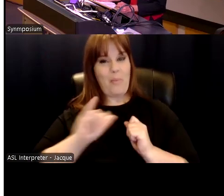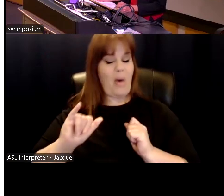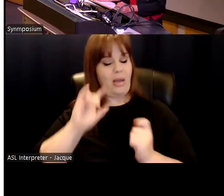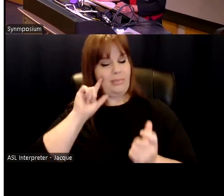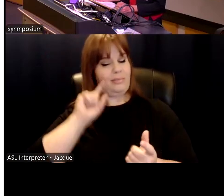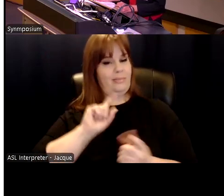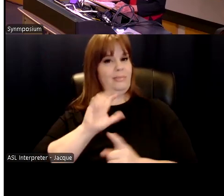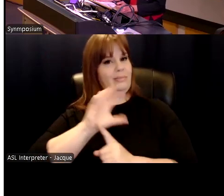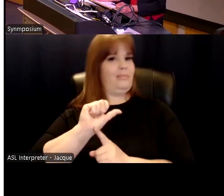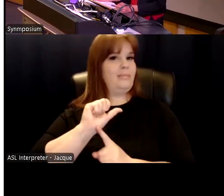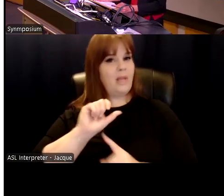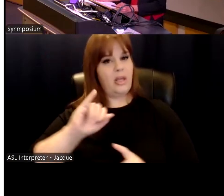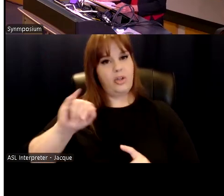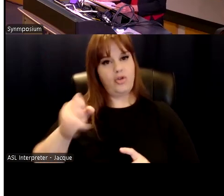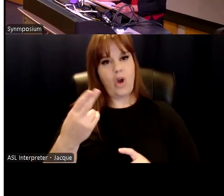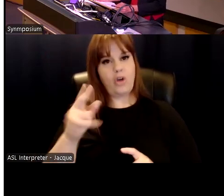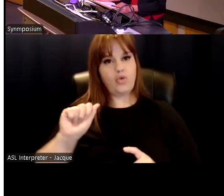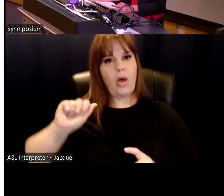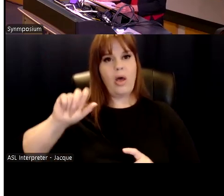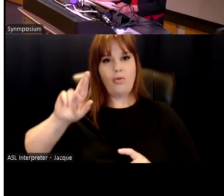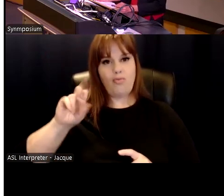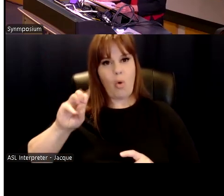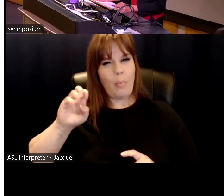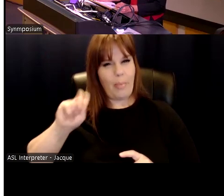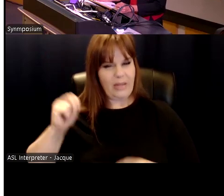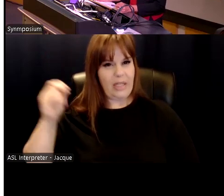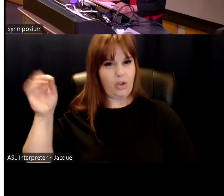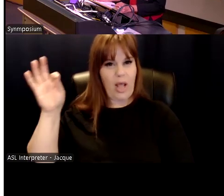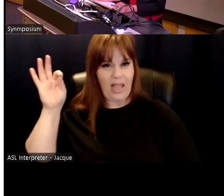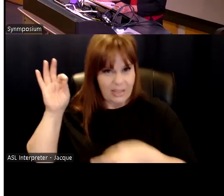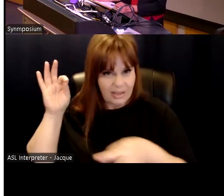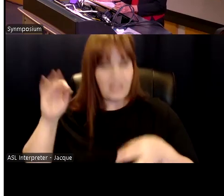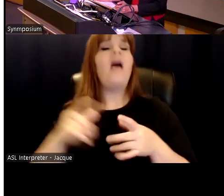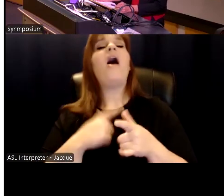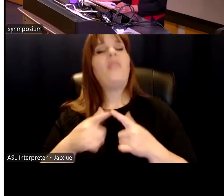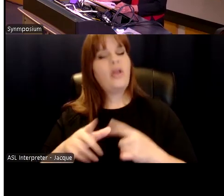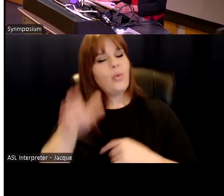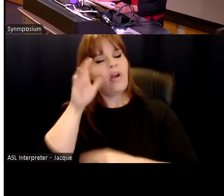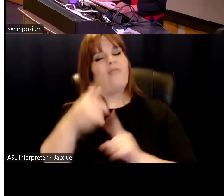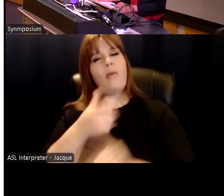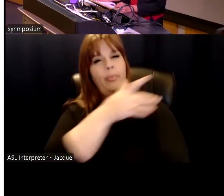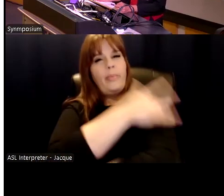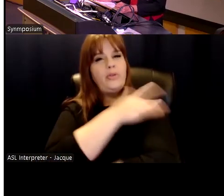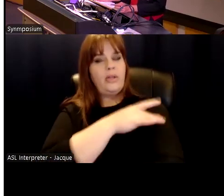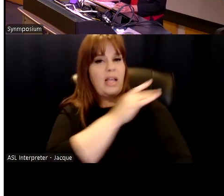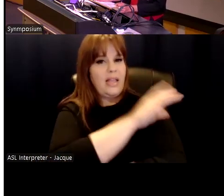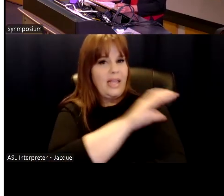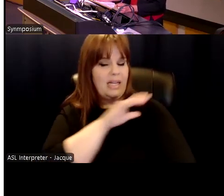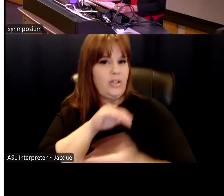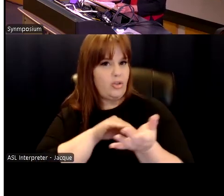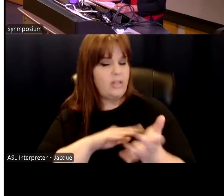cellist Joshua Roman, and you will hear from patients and clinicians on topics such as adaptive